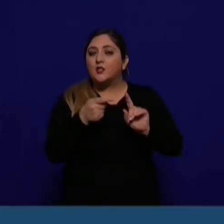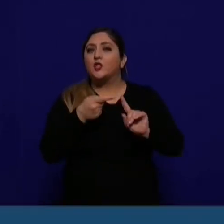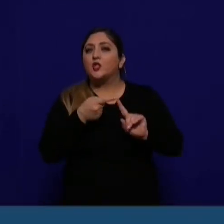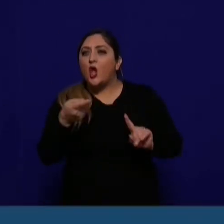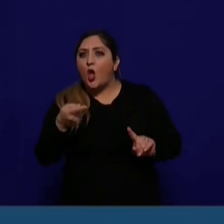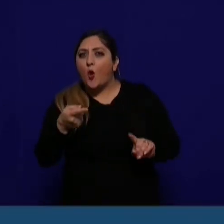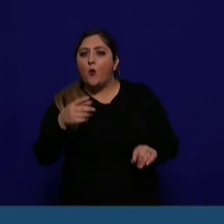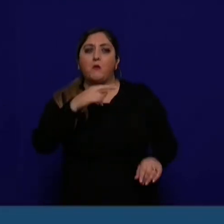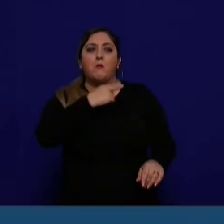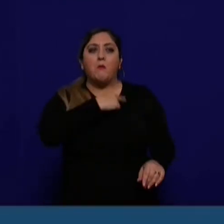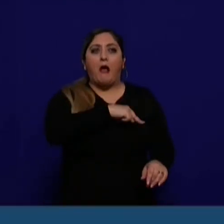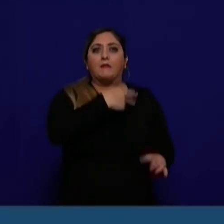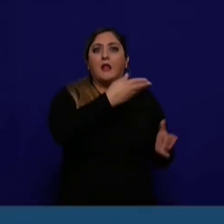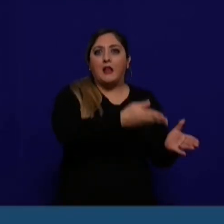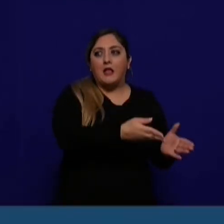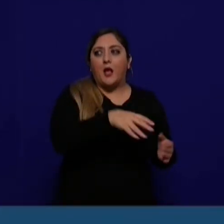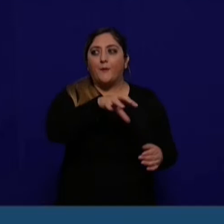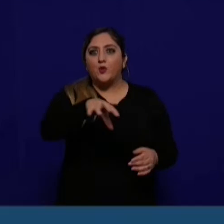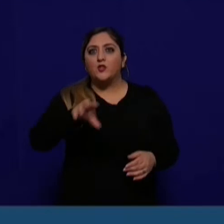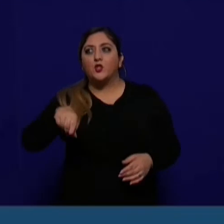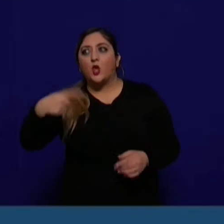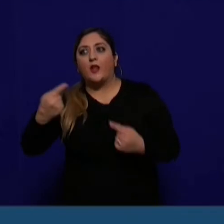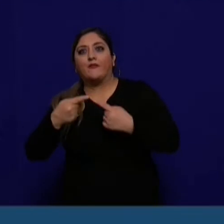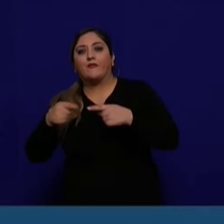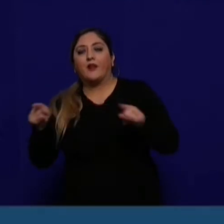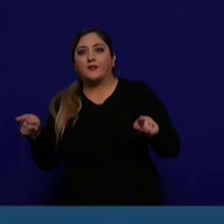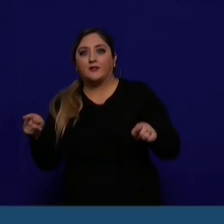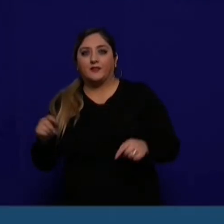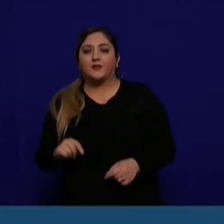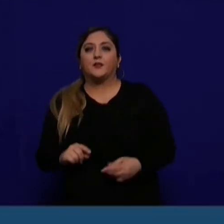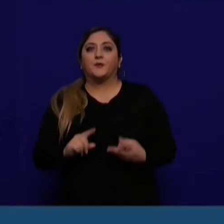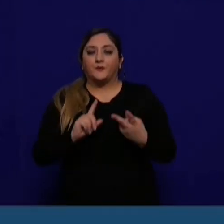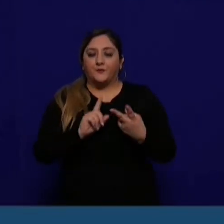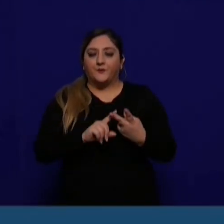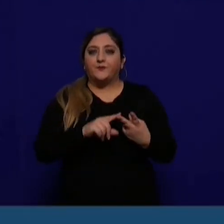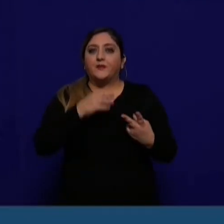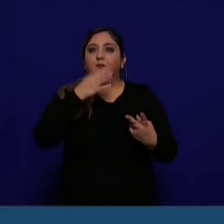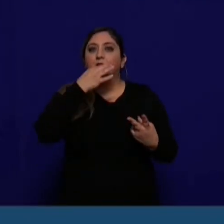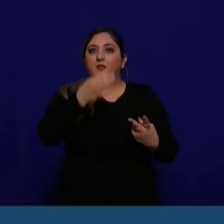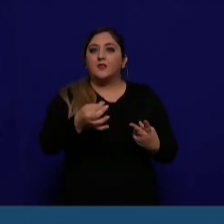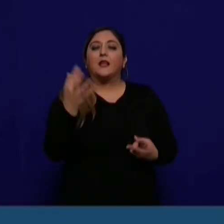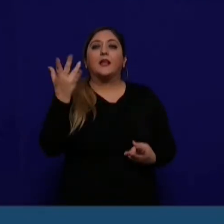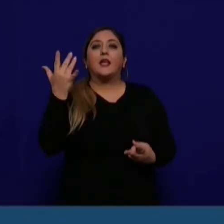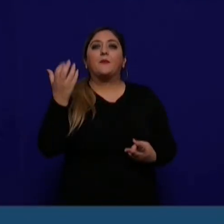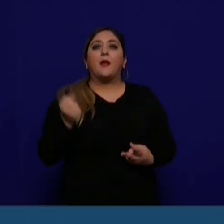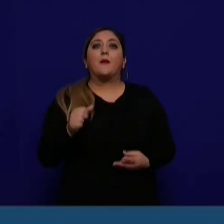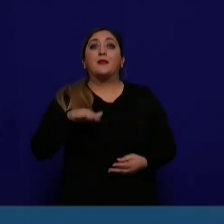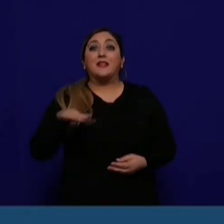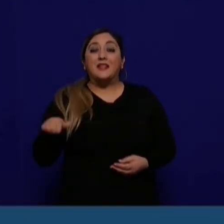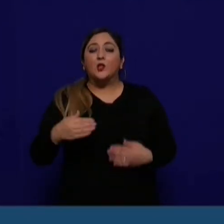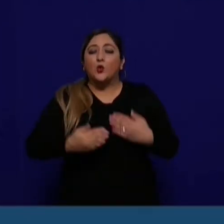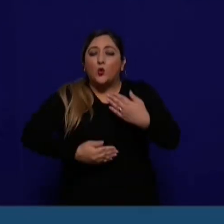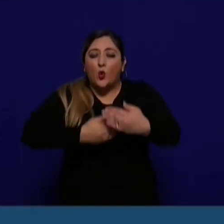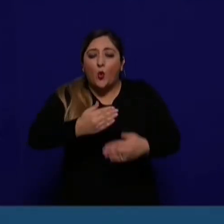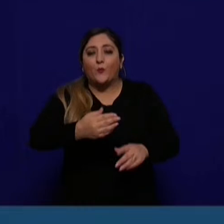jinnegozja lih? Xtaqt insaqsik ukoll dwar kemm il-każ kien hemm ta' persuni li baqgħu pożittivi għal COVID-19 jew reġgħu ġew